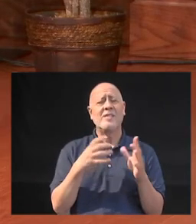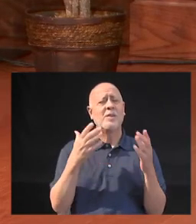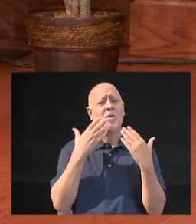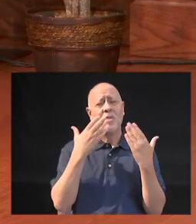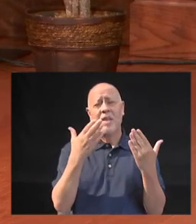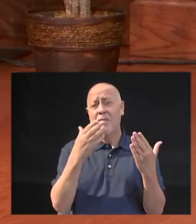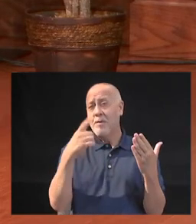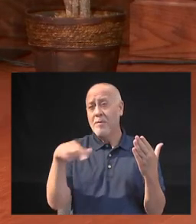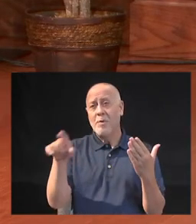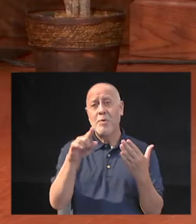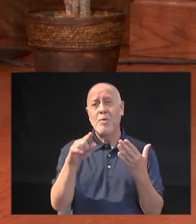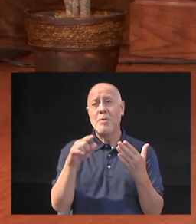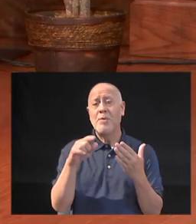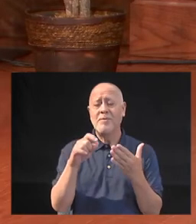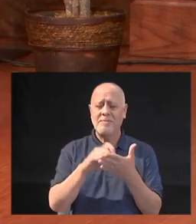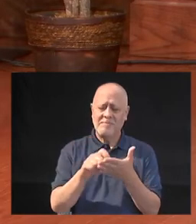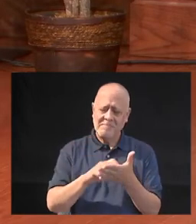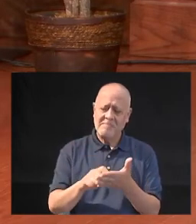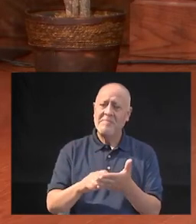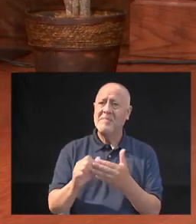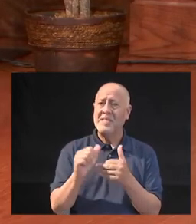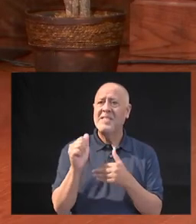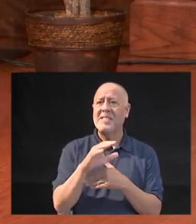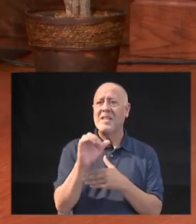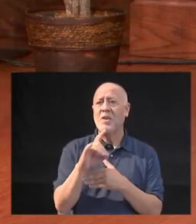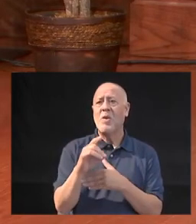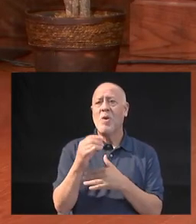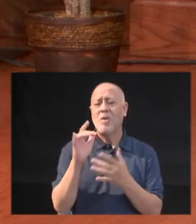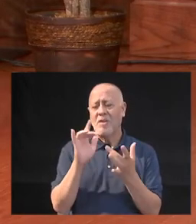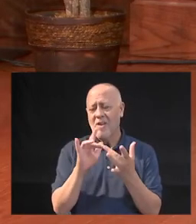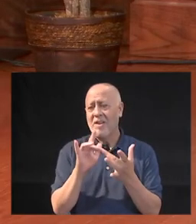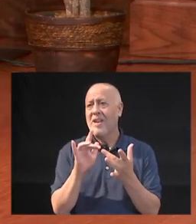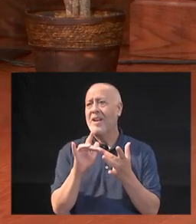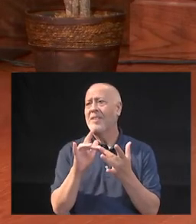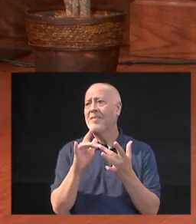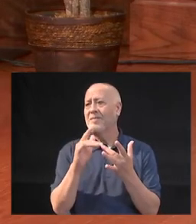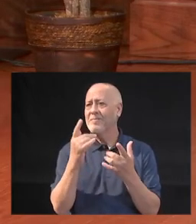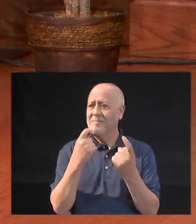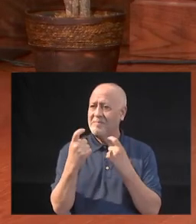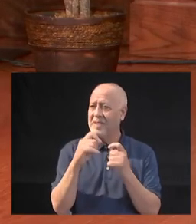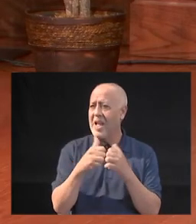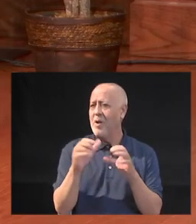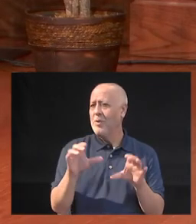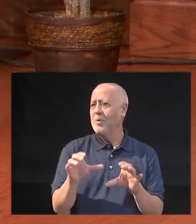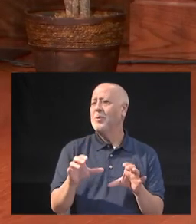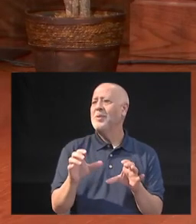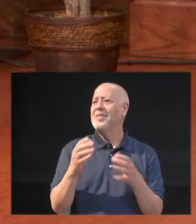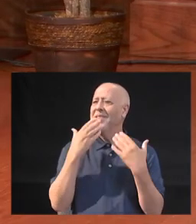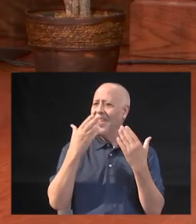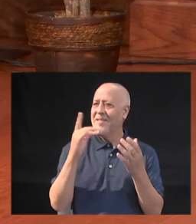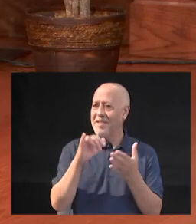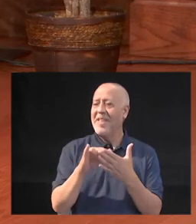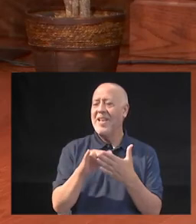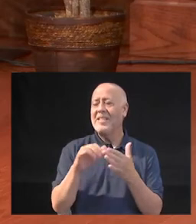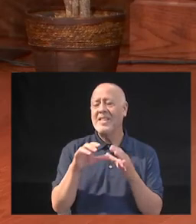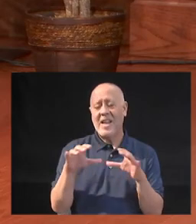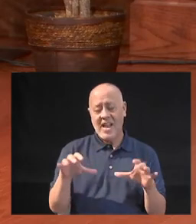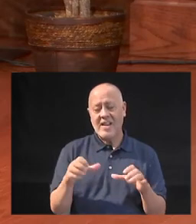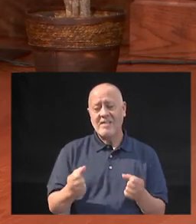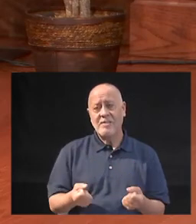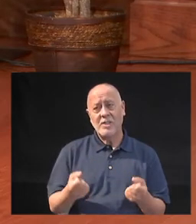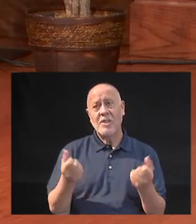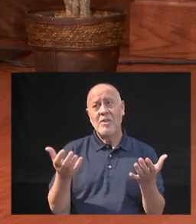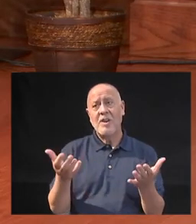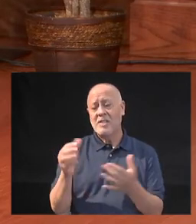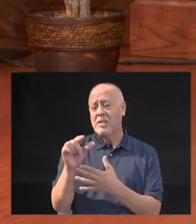you who have reached out and just, you know, checked on him and wanted to know how he was doing. So thank you for that. That's an act of generosity.